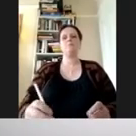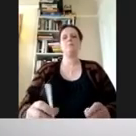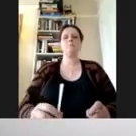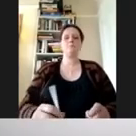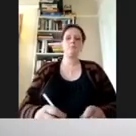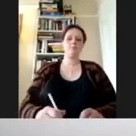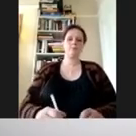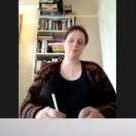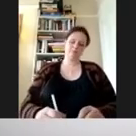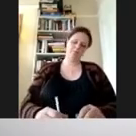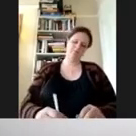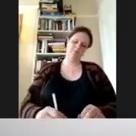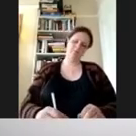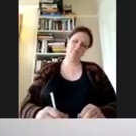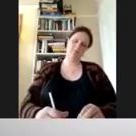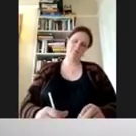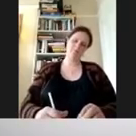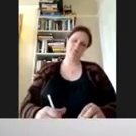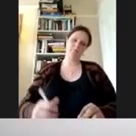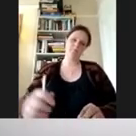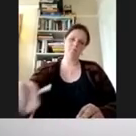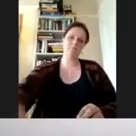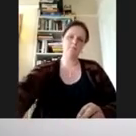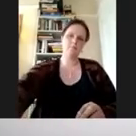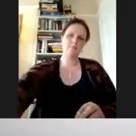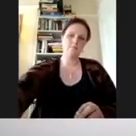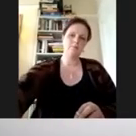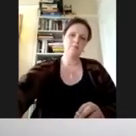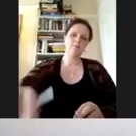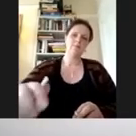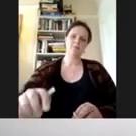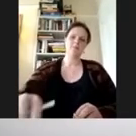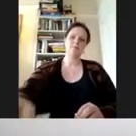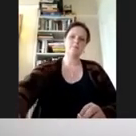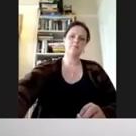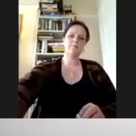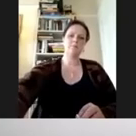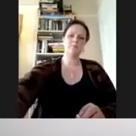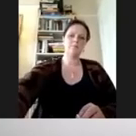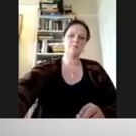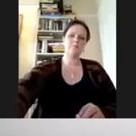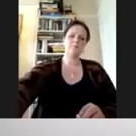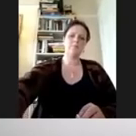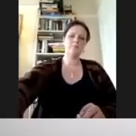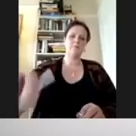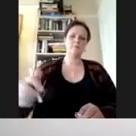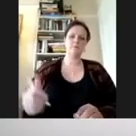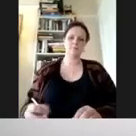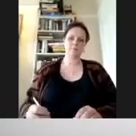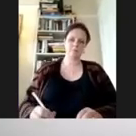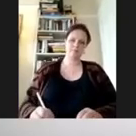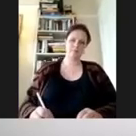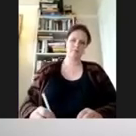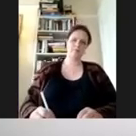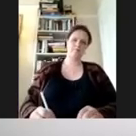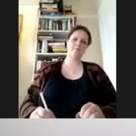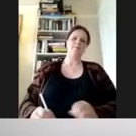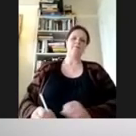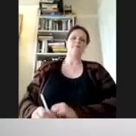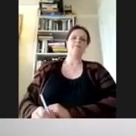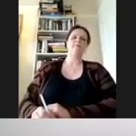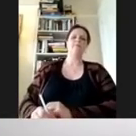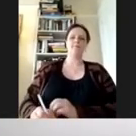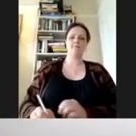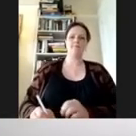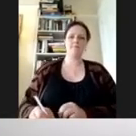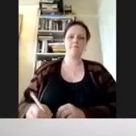encrypted for third-party users. So someone asked a question about whether Zoom has control of the